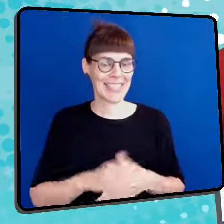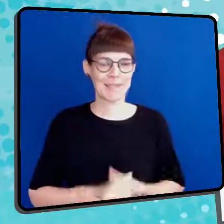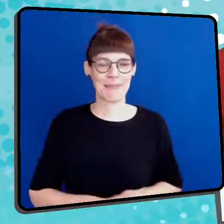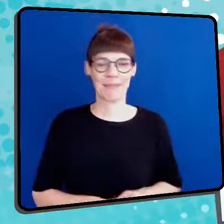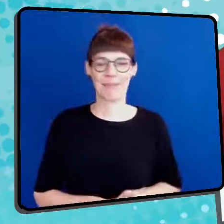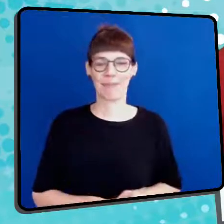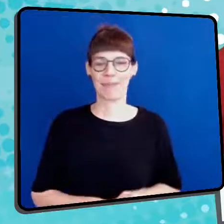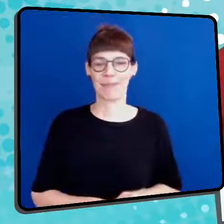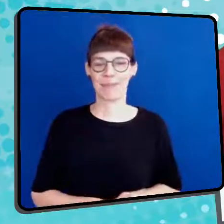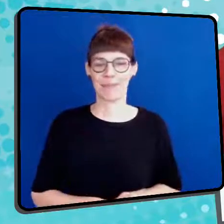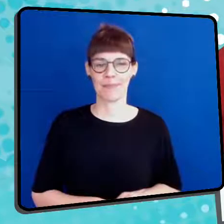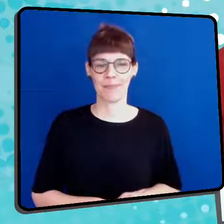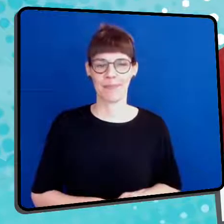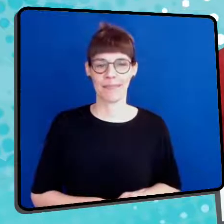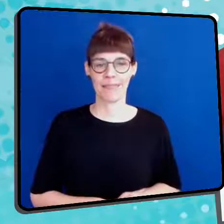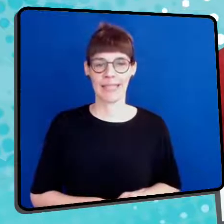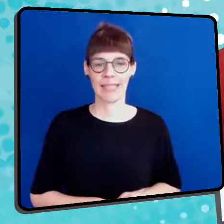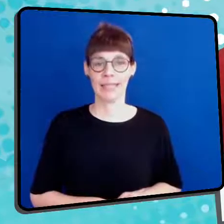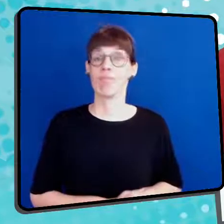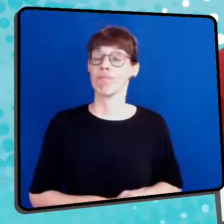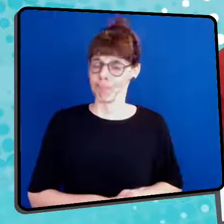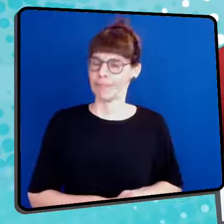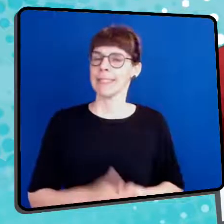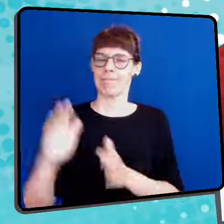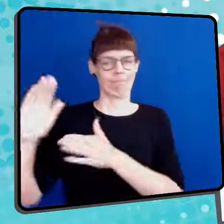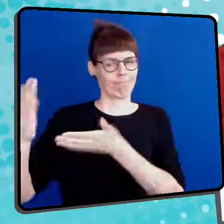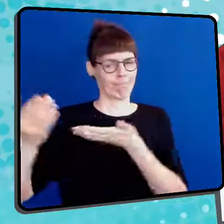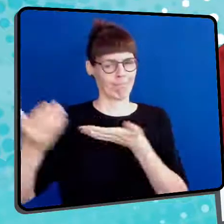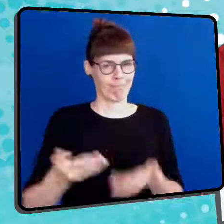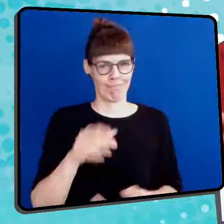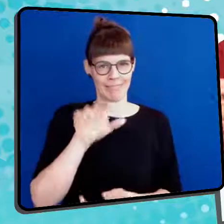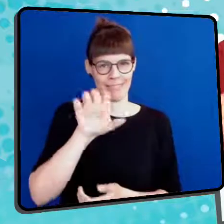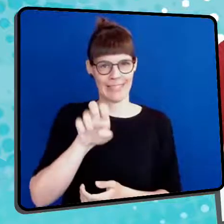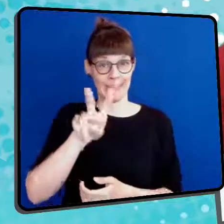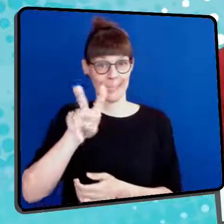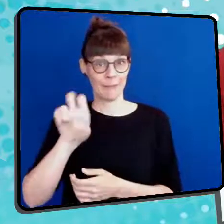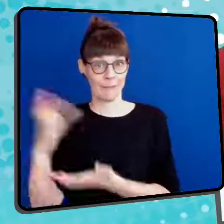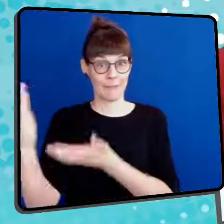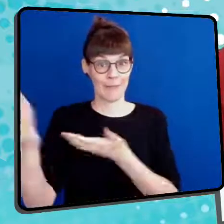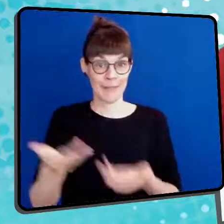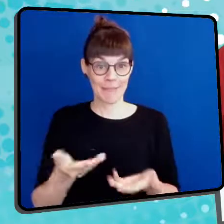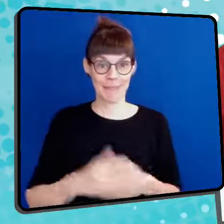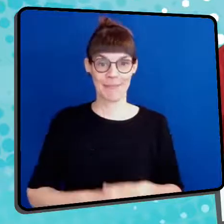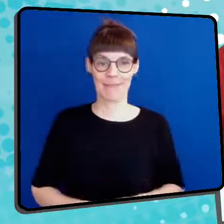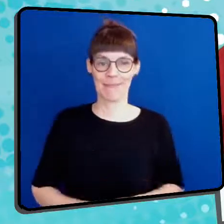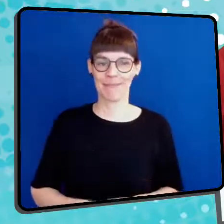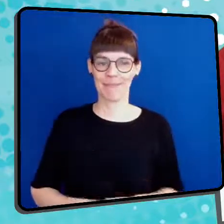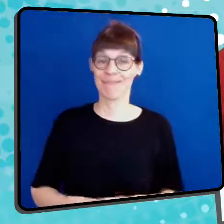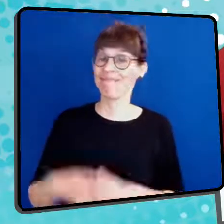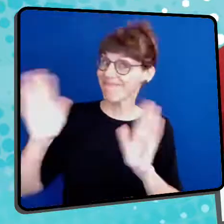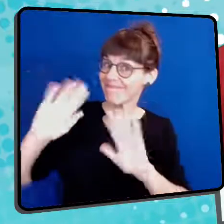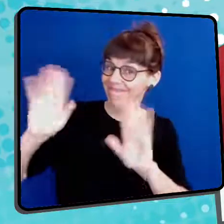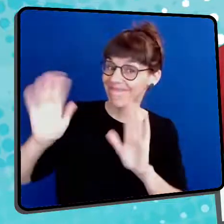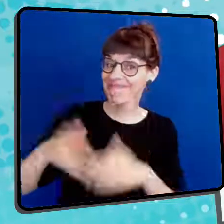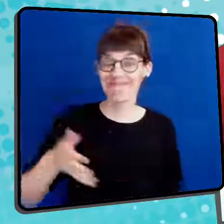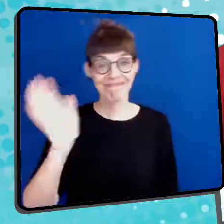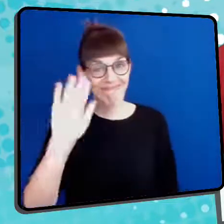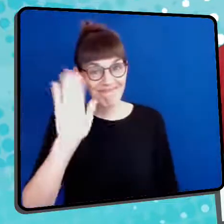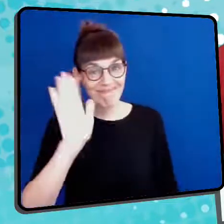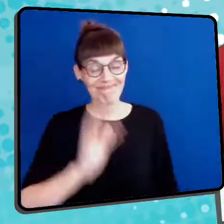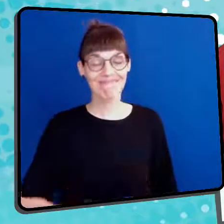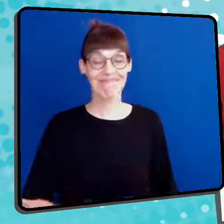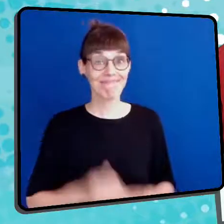Absolutely. So let's get started and invite Eve to the show. Click. Hi, Eve. Hi, everyone. How are